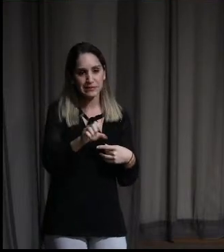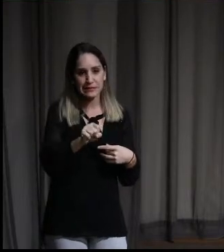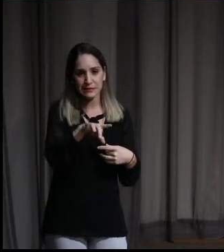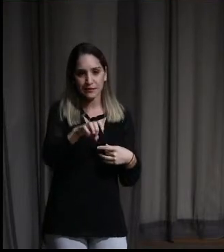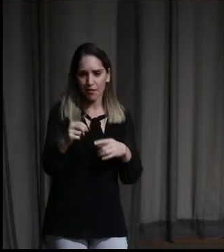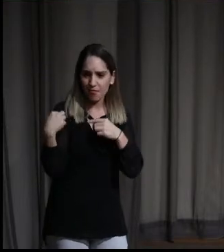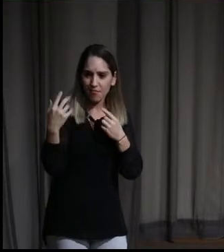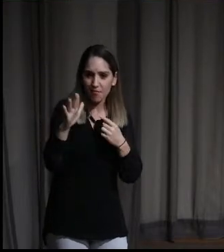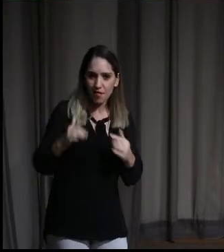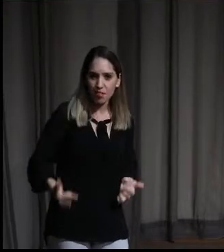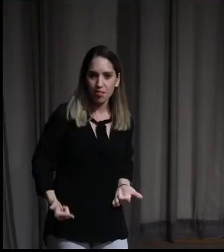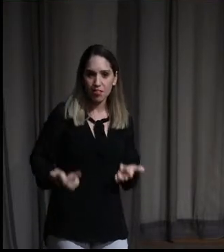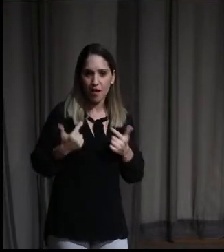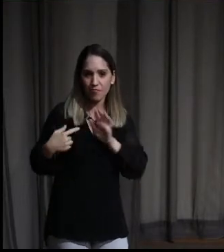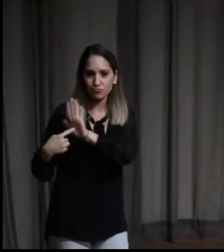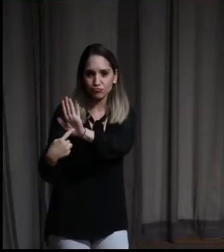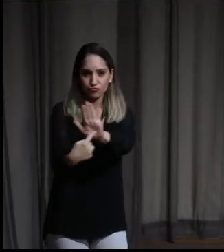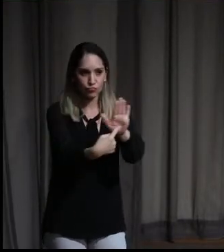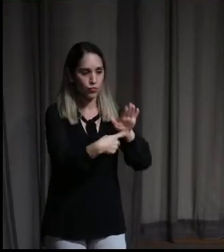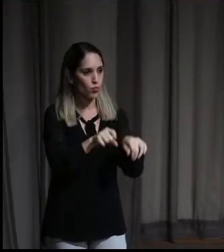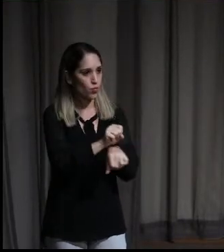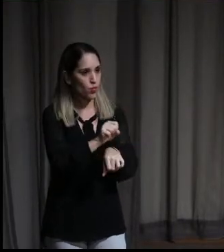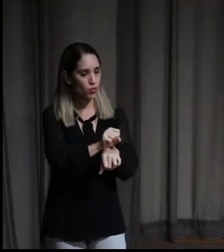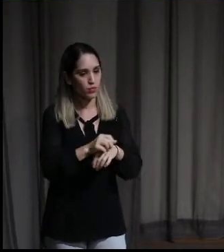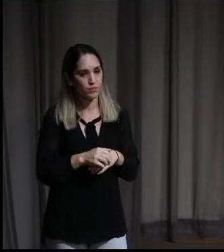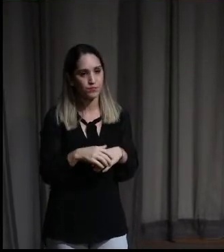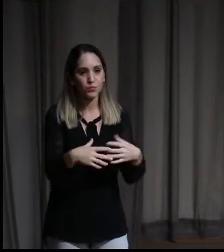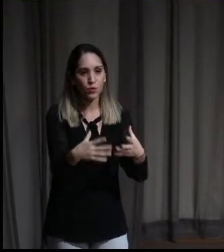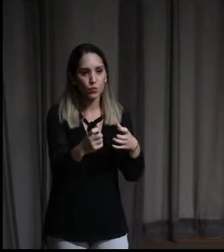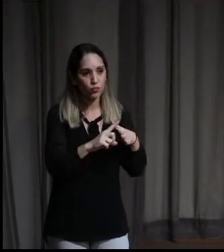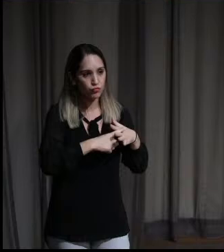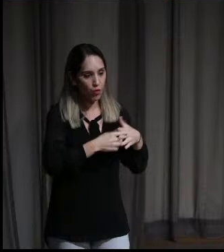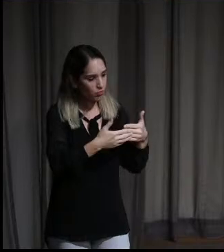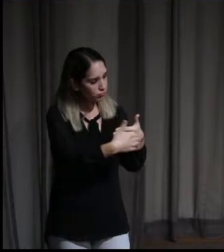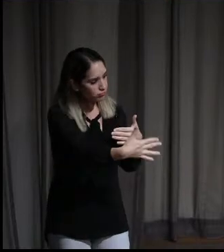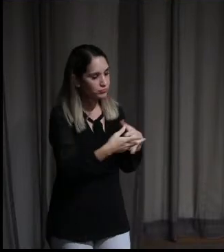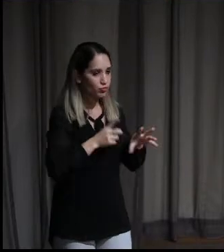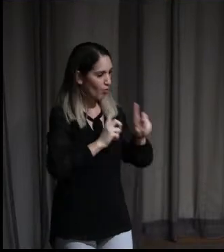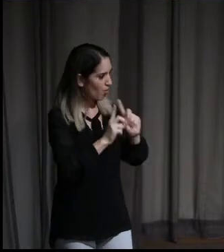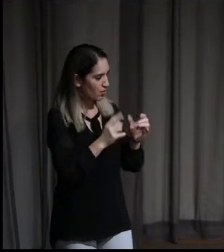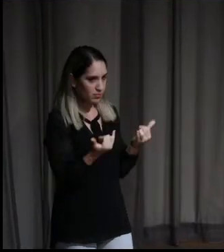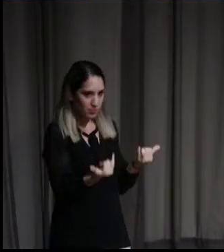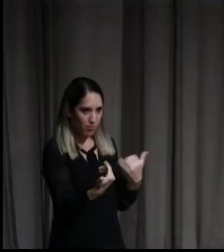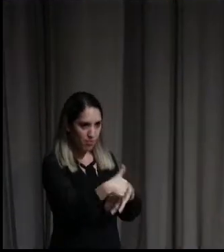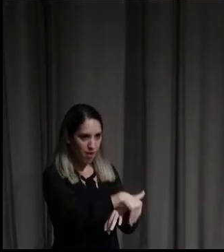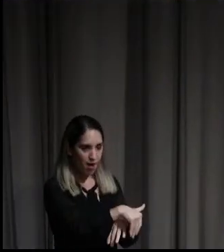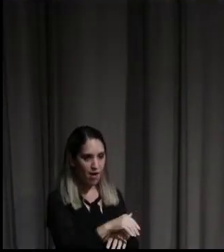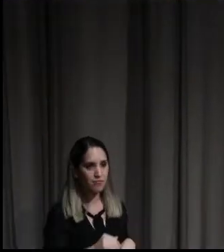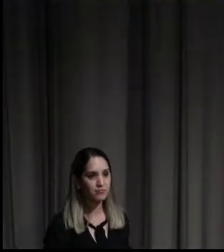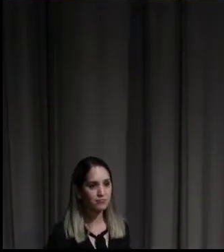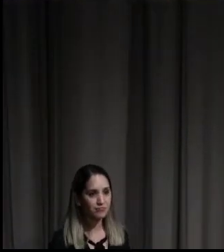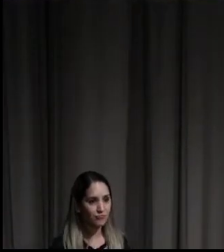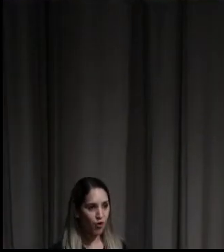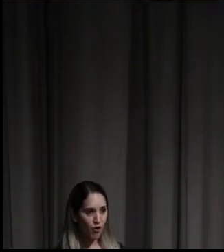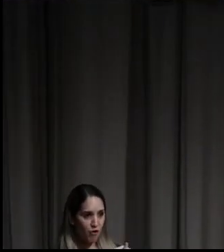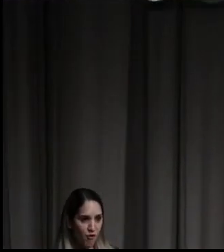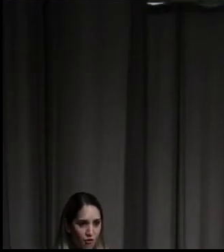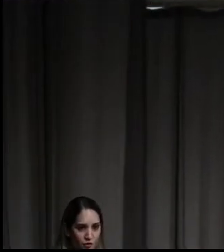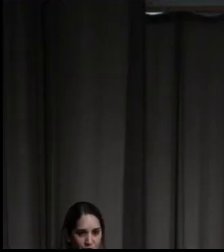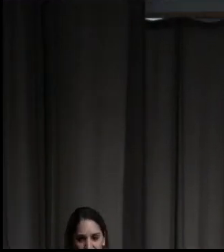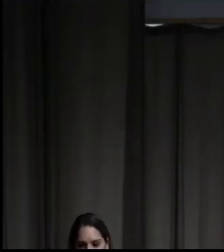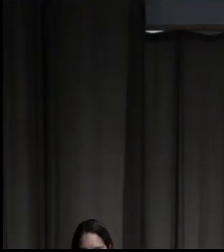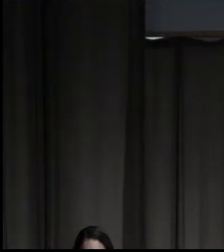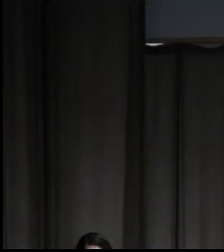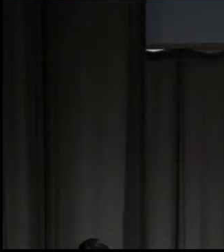see appearing in his work. So I wanted to start the conversation tonight with an art historical